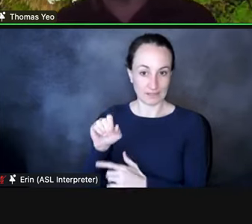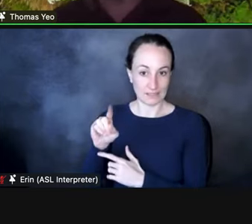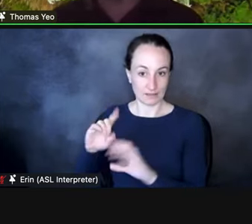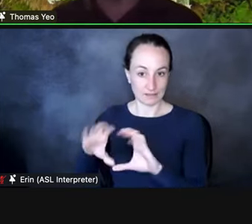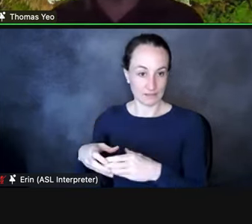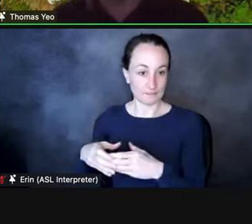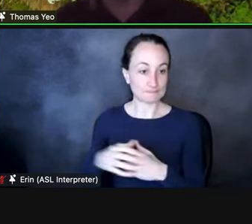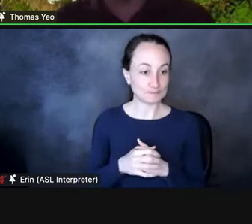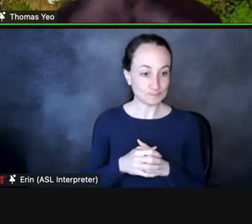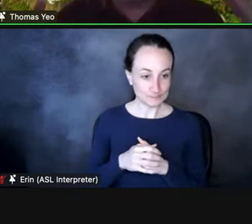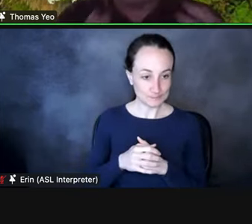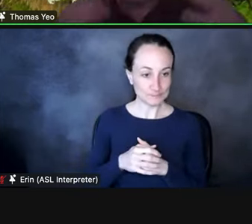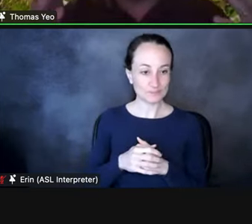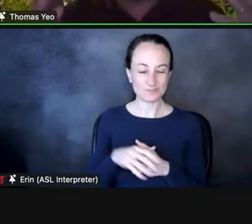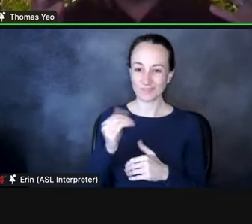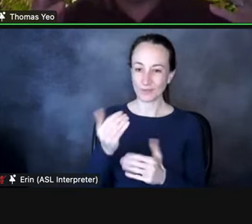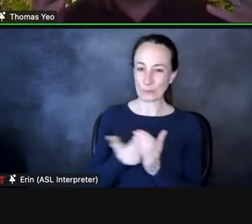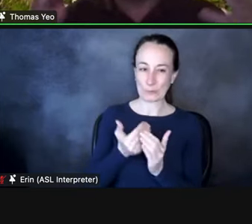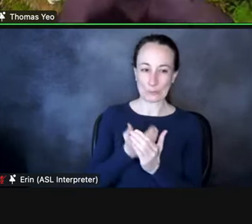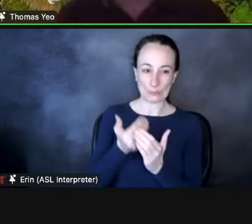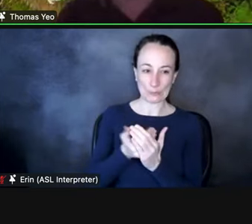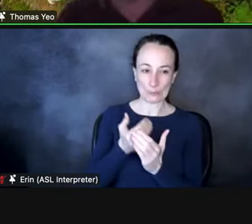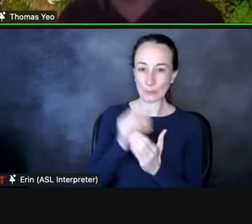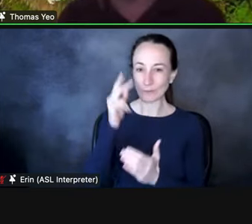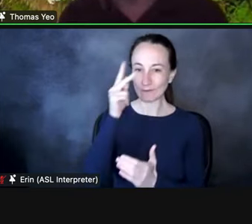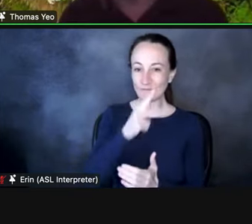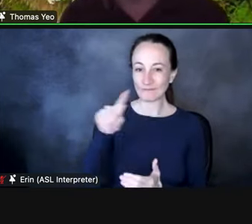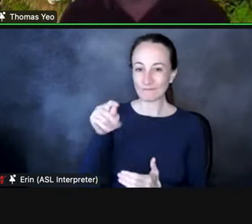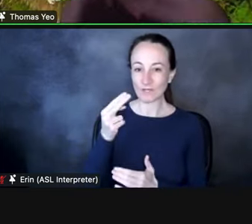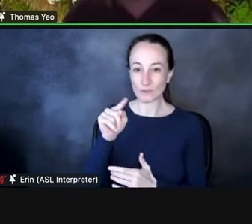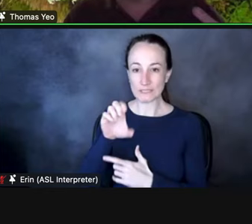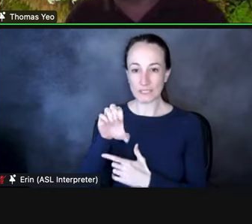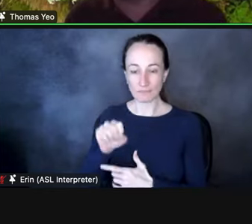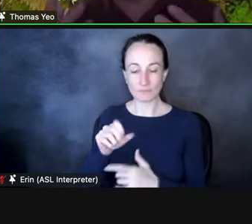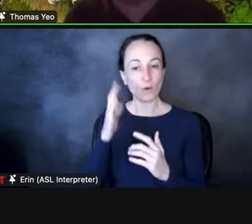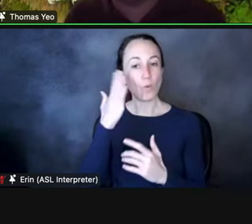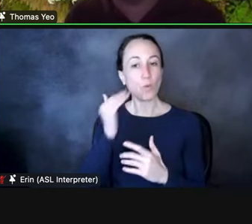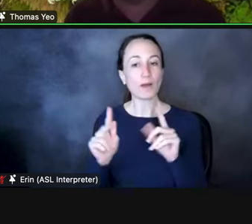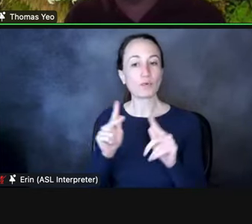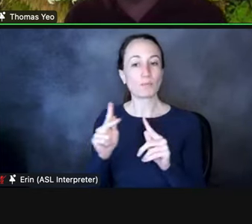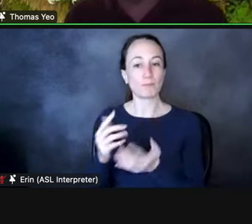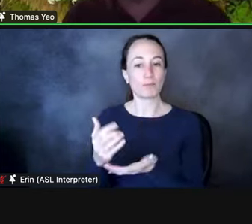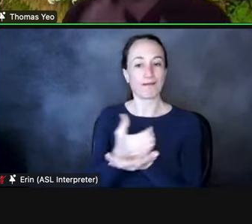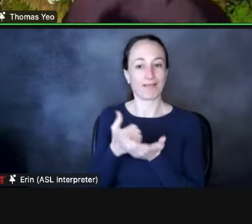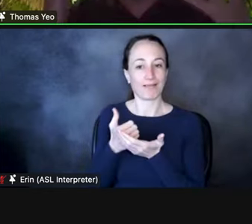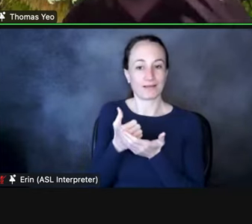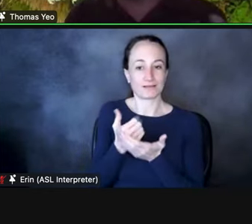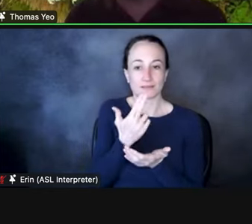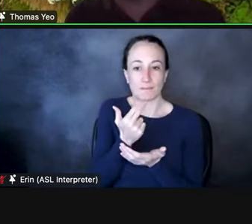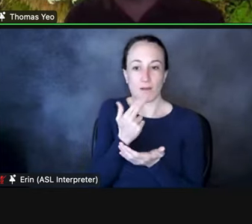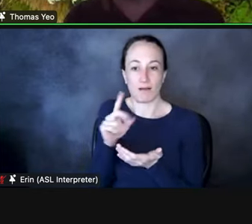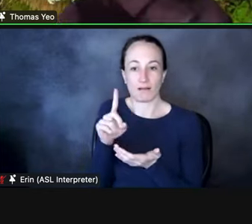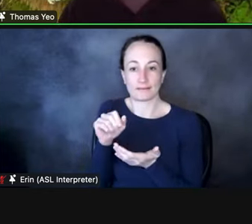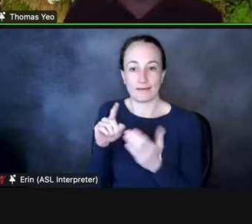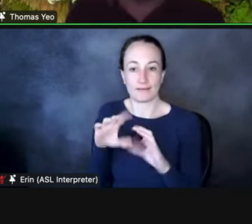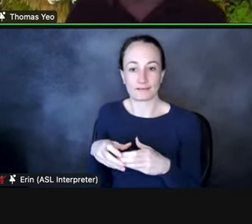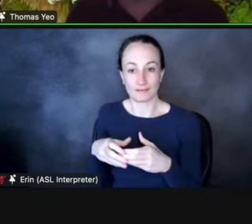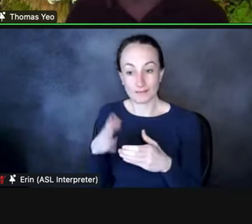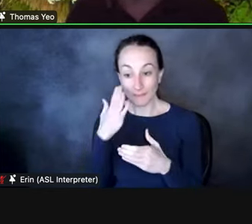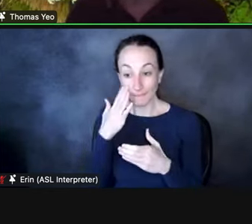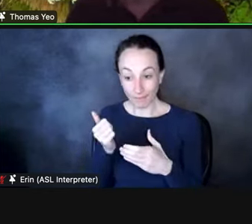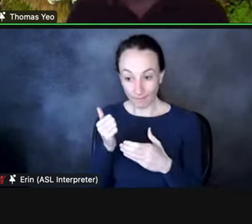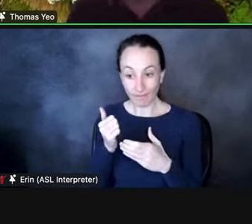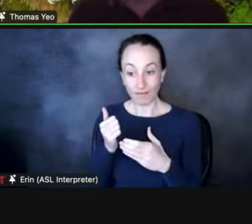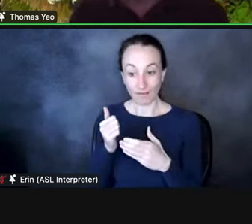very important, right? Why would people collect small data sets, right? Because they want to study something that is not found in large data